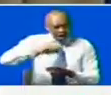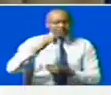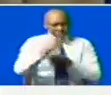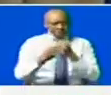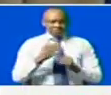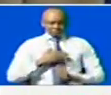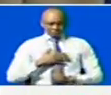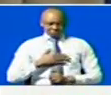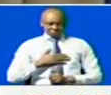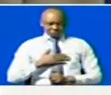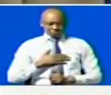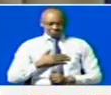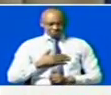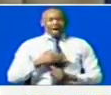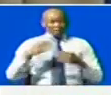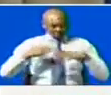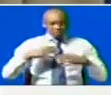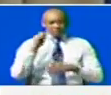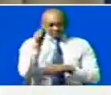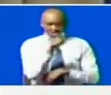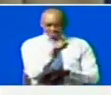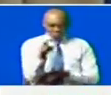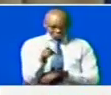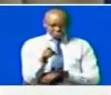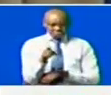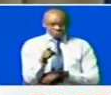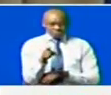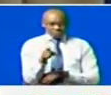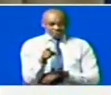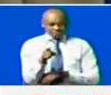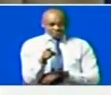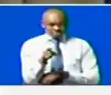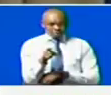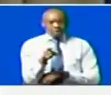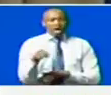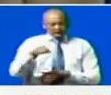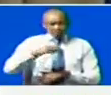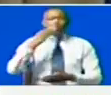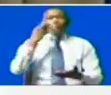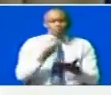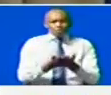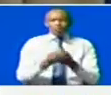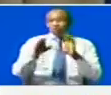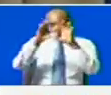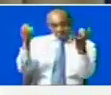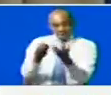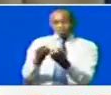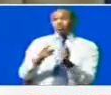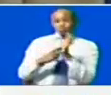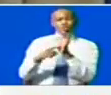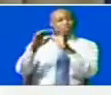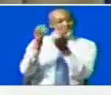country and as a people to prove to the world that